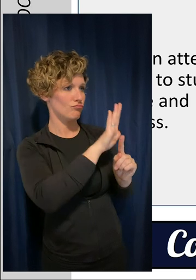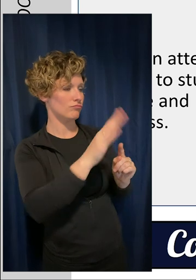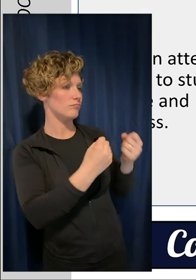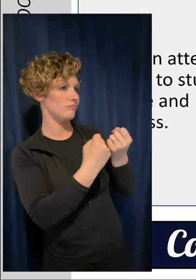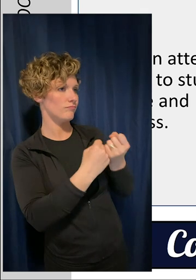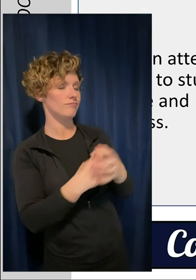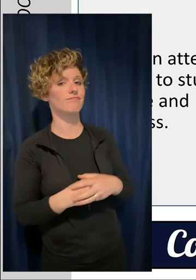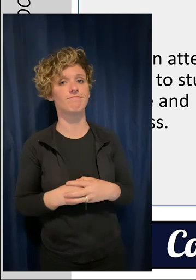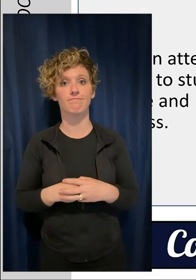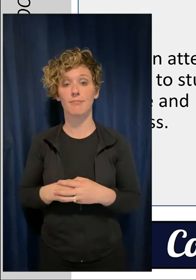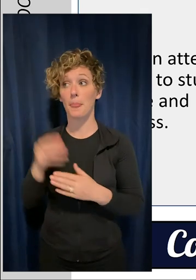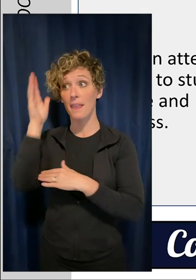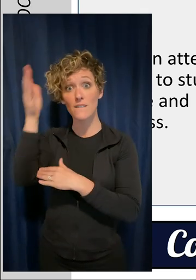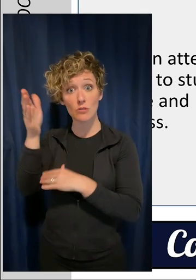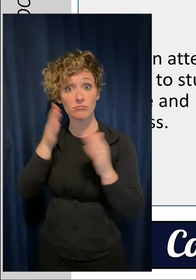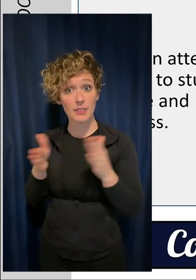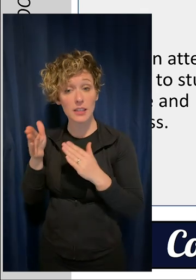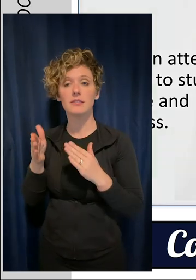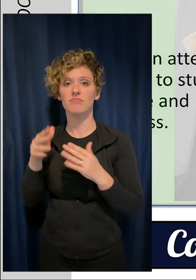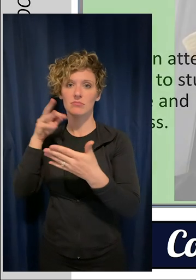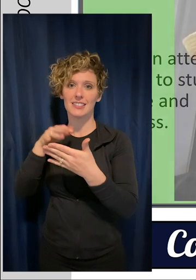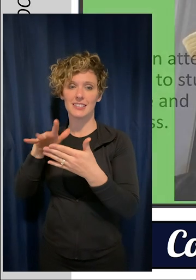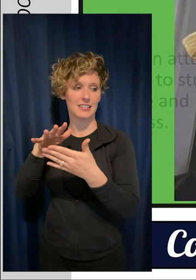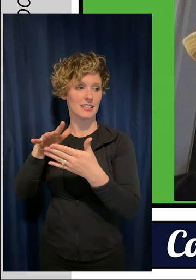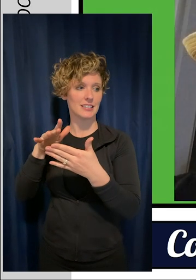attending college to study science and business.